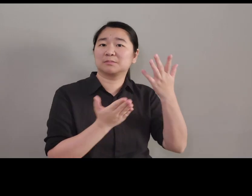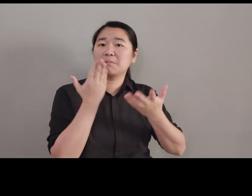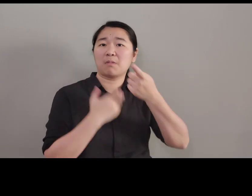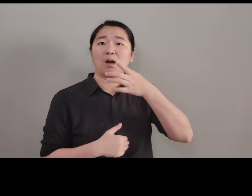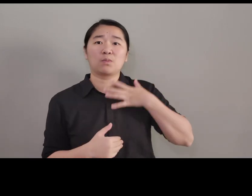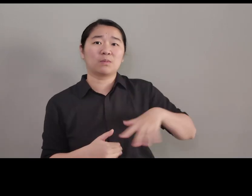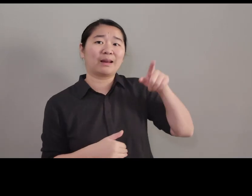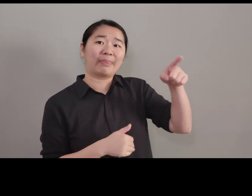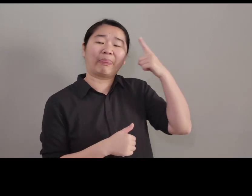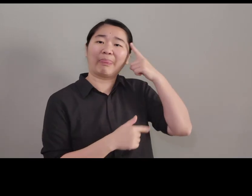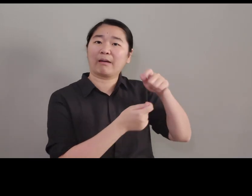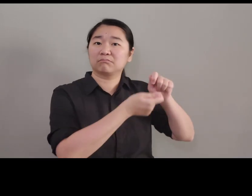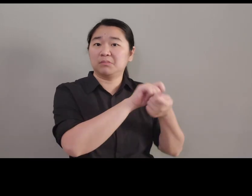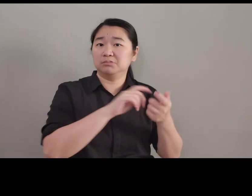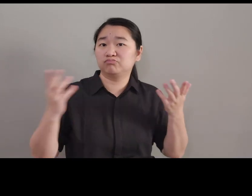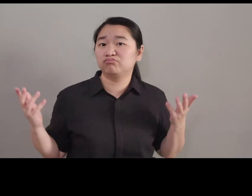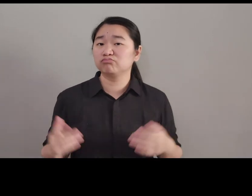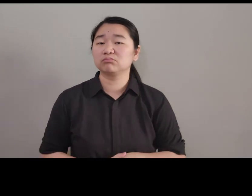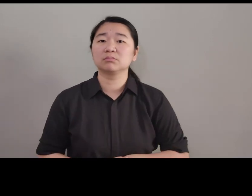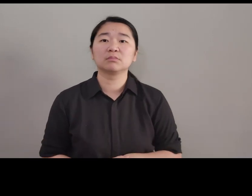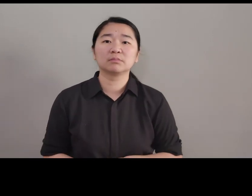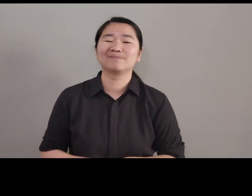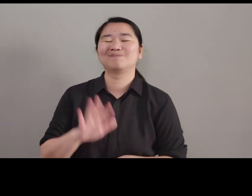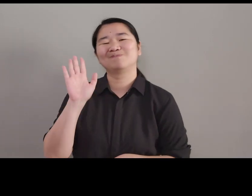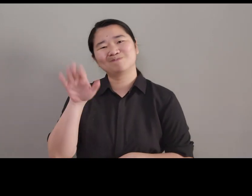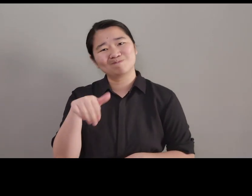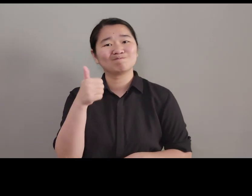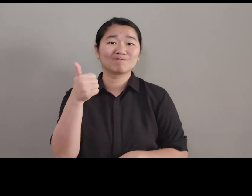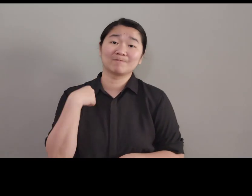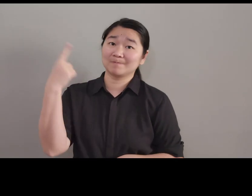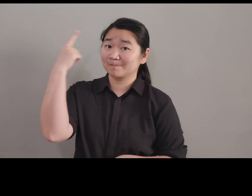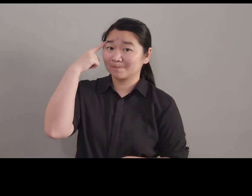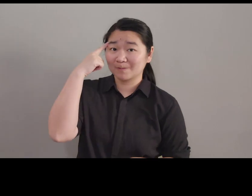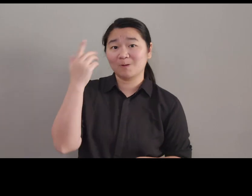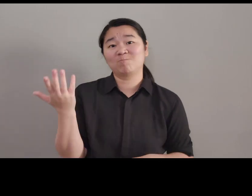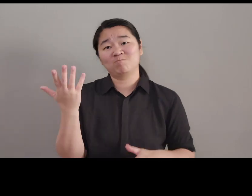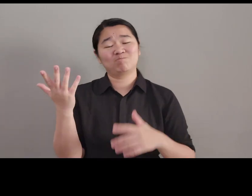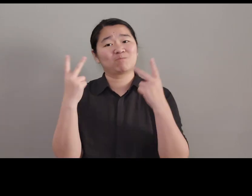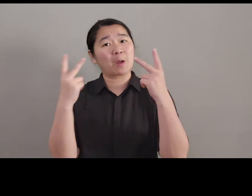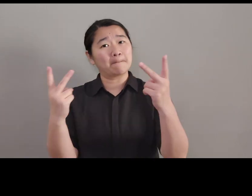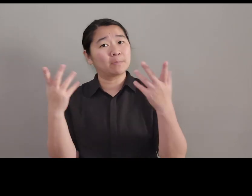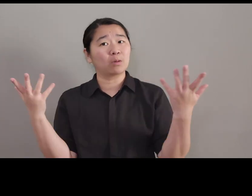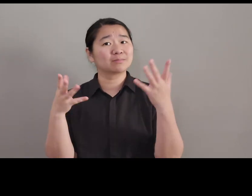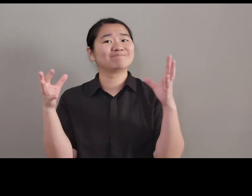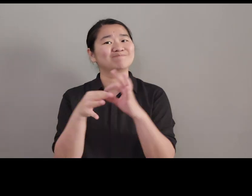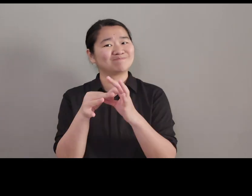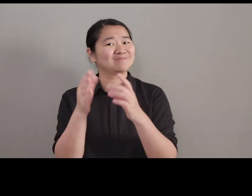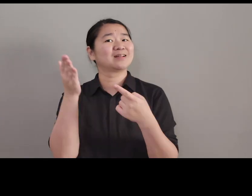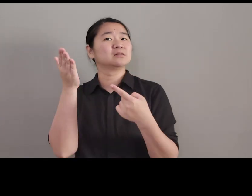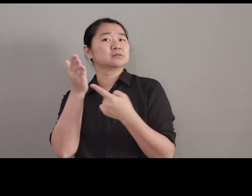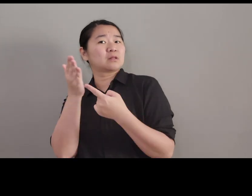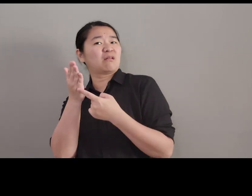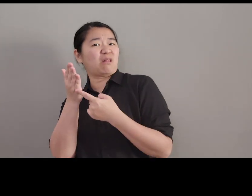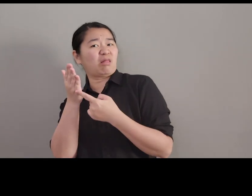I think education is critical. And I don't necessarily mean just the technical side of